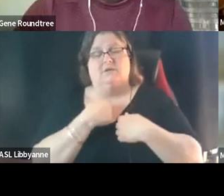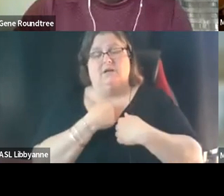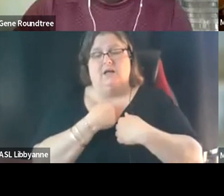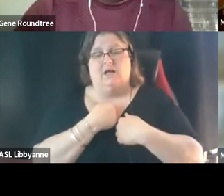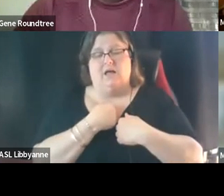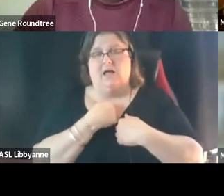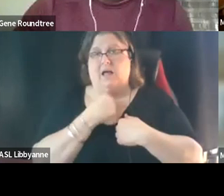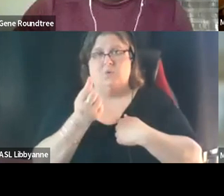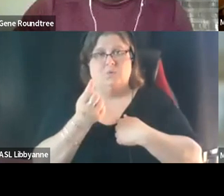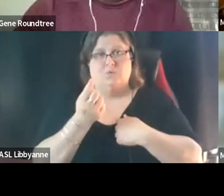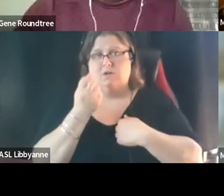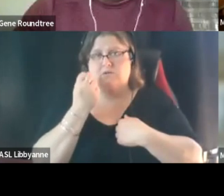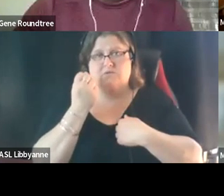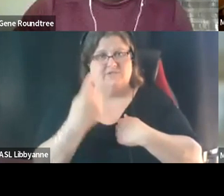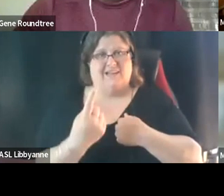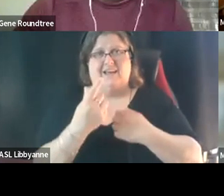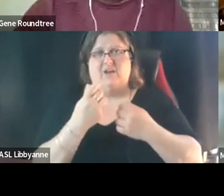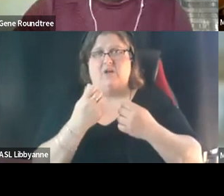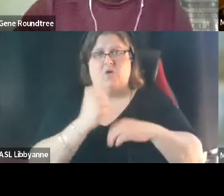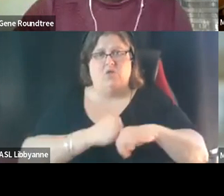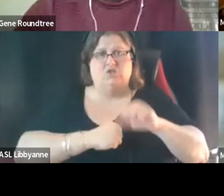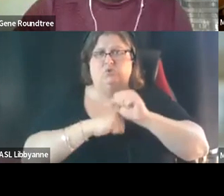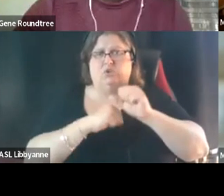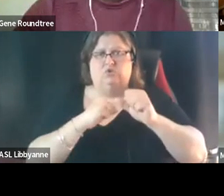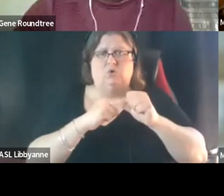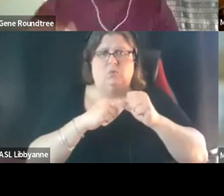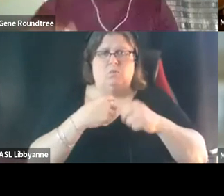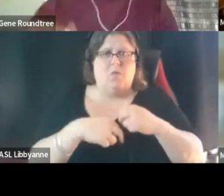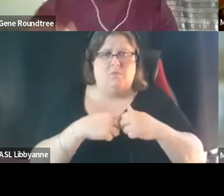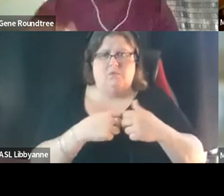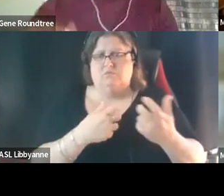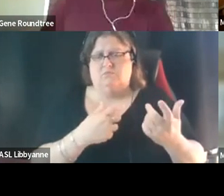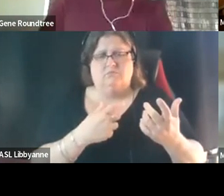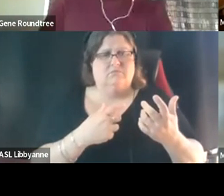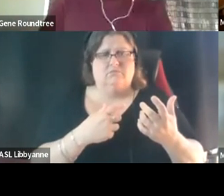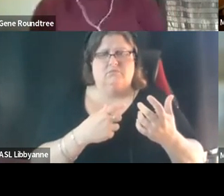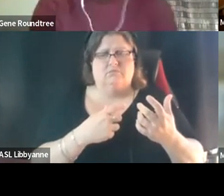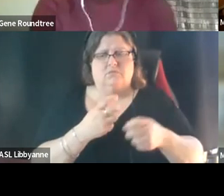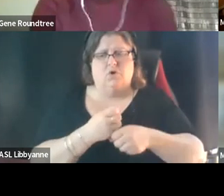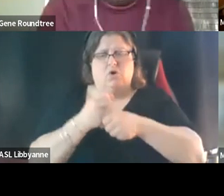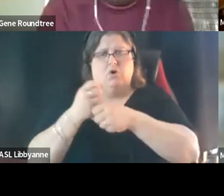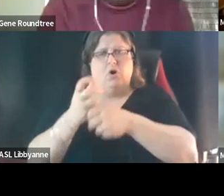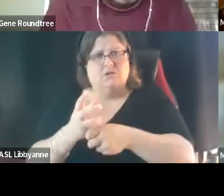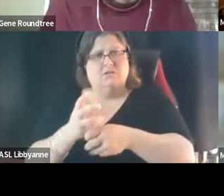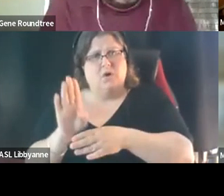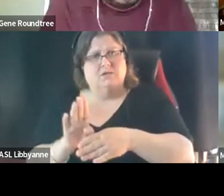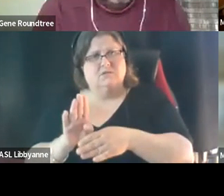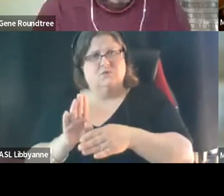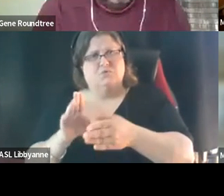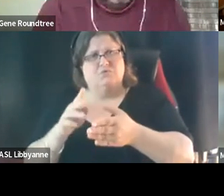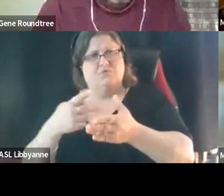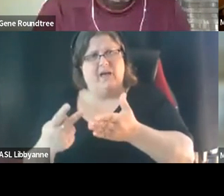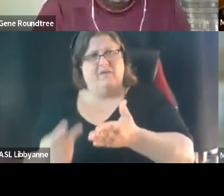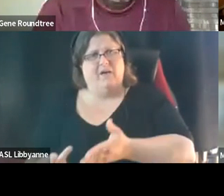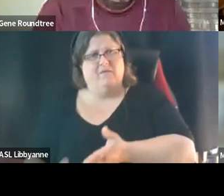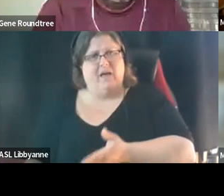I don't understand all the structural problems that have caused Boston to fail so many kids for so